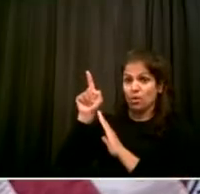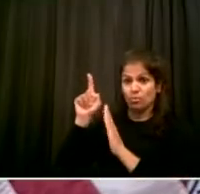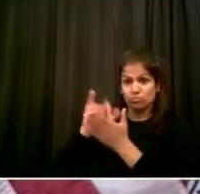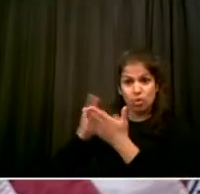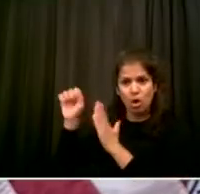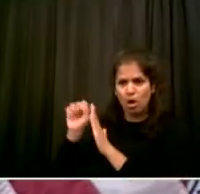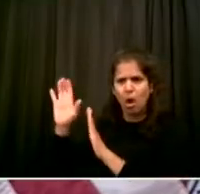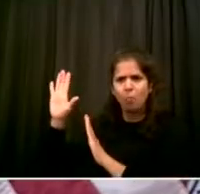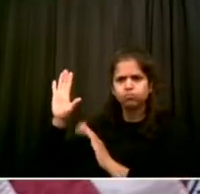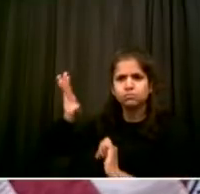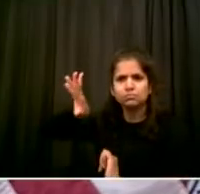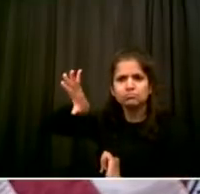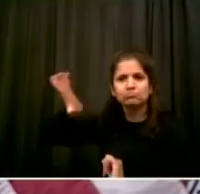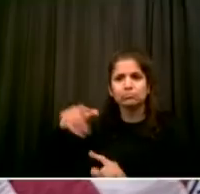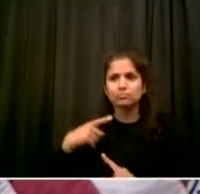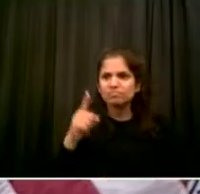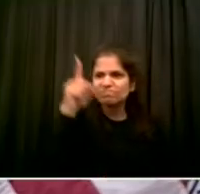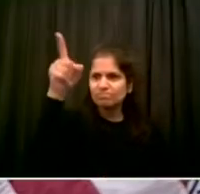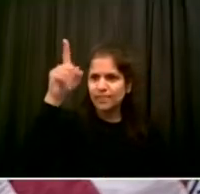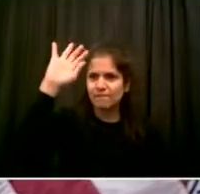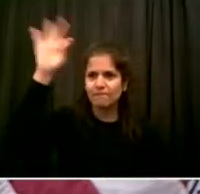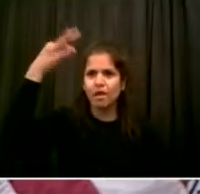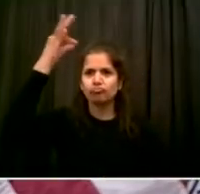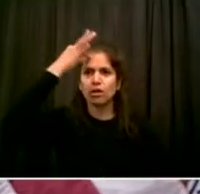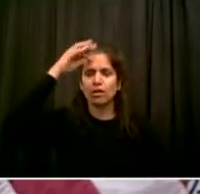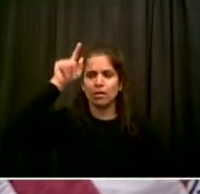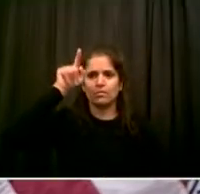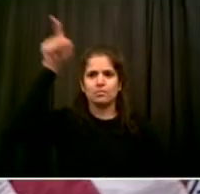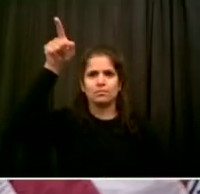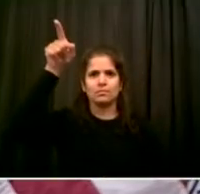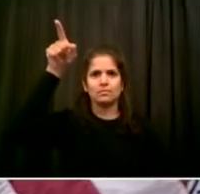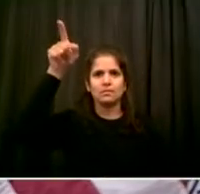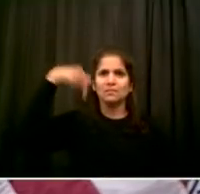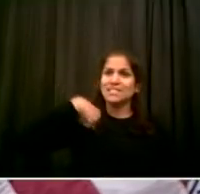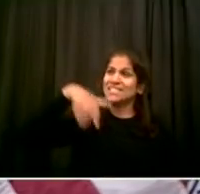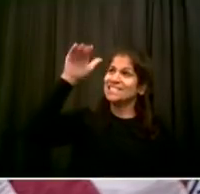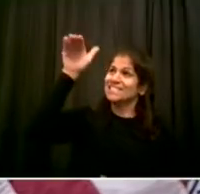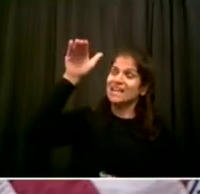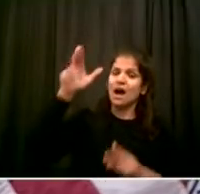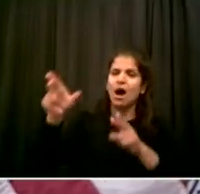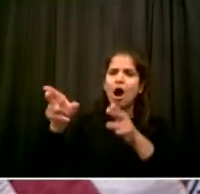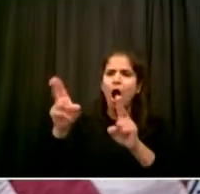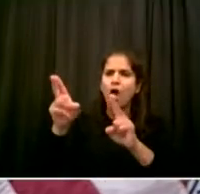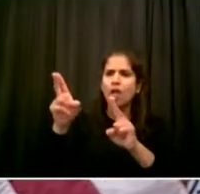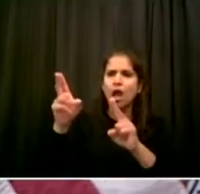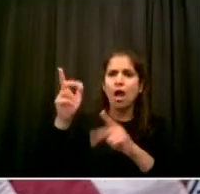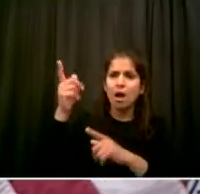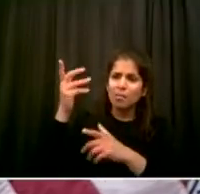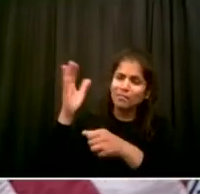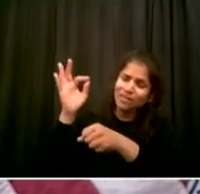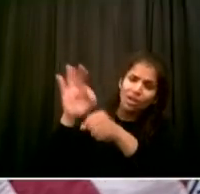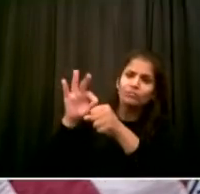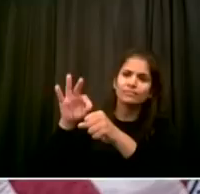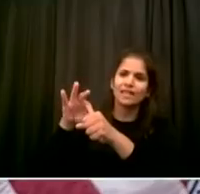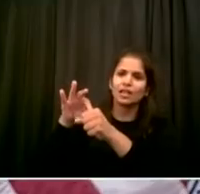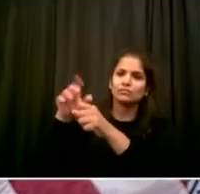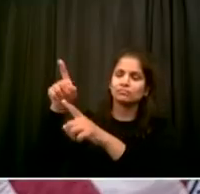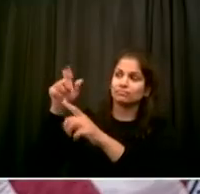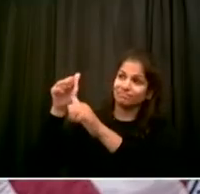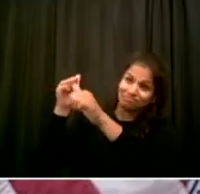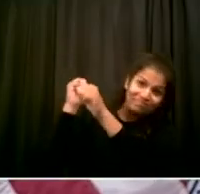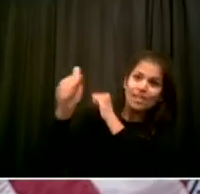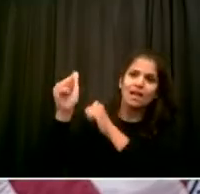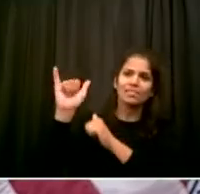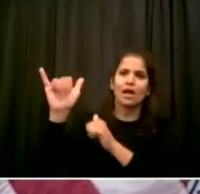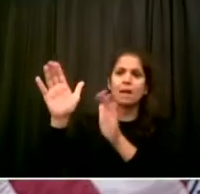it, us, all of us, as it should in a moment of crisis. And we'll keep fighting for that. Well, look, I've asked Albany